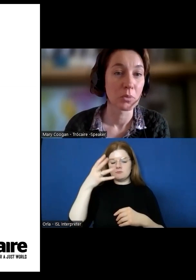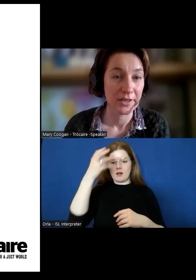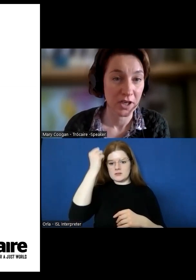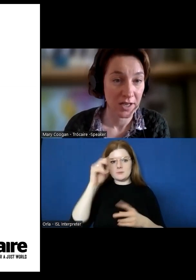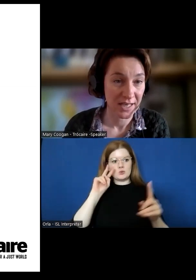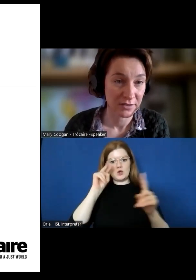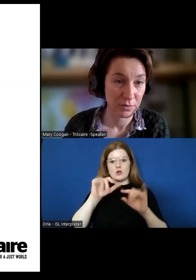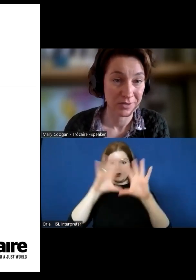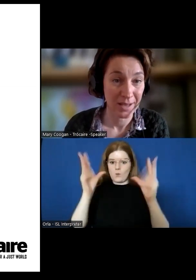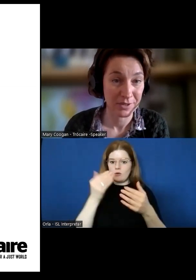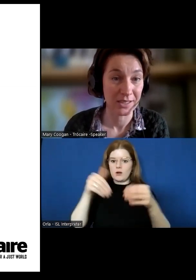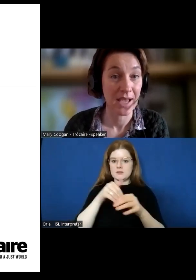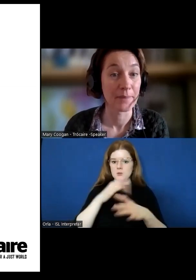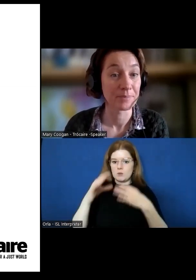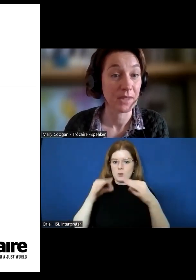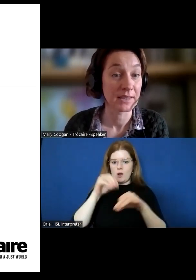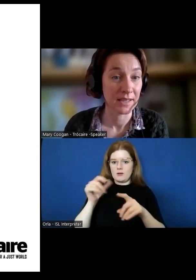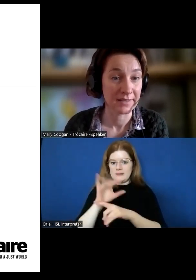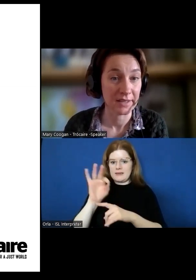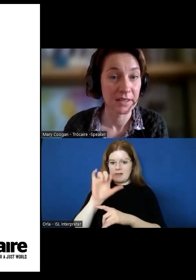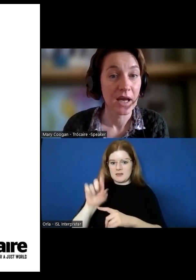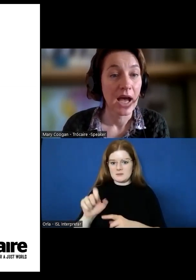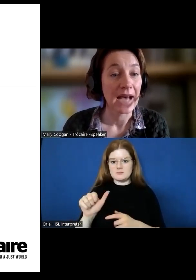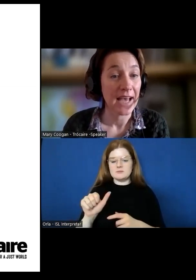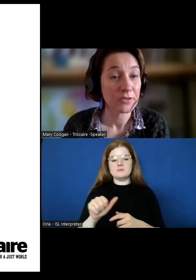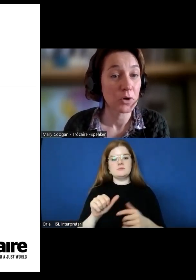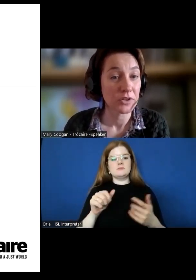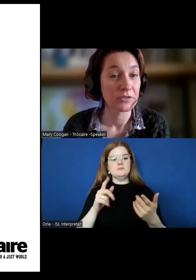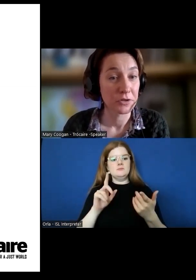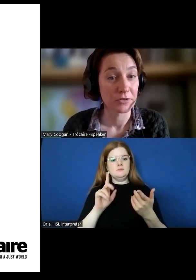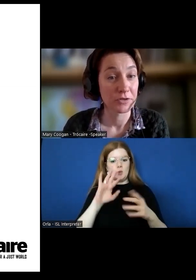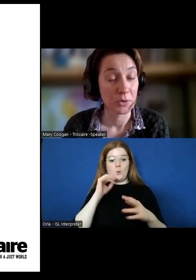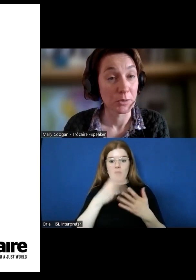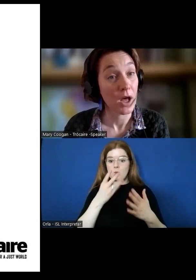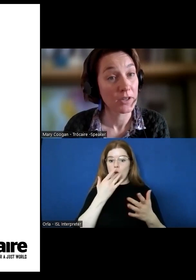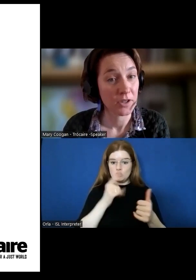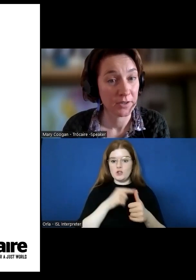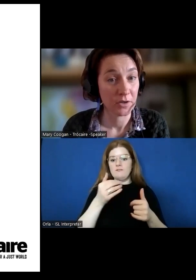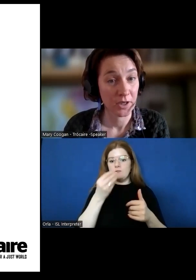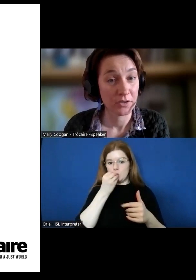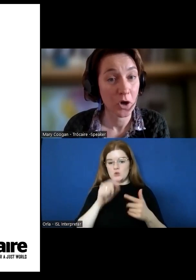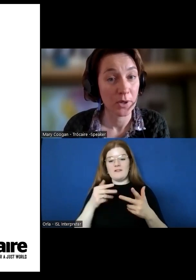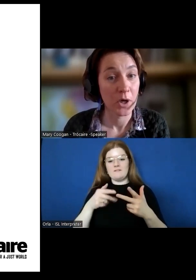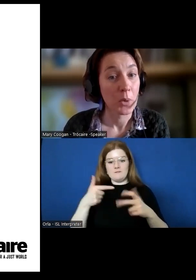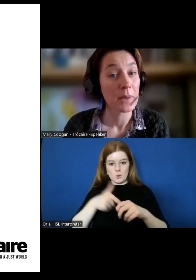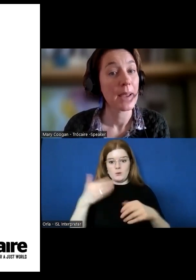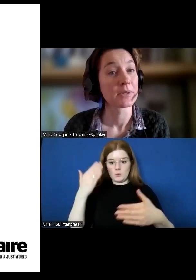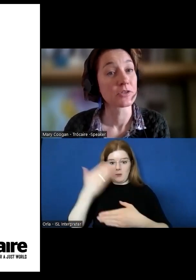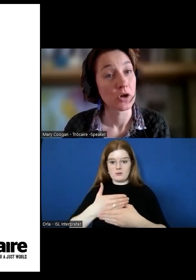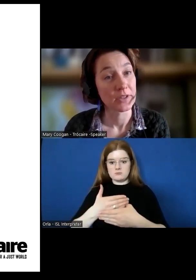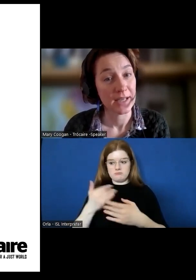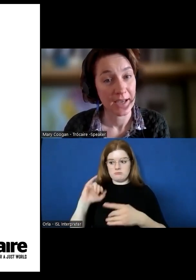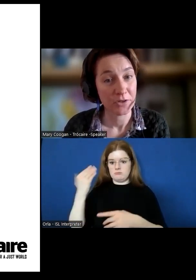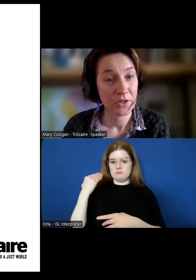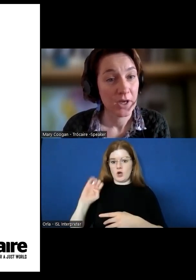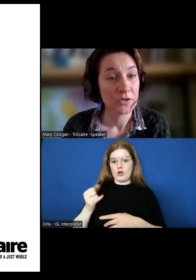look at the wider context of what was happening in Gaza. And as water, food and fuel were blocked in early October, we were able to